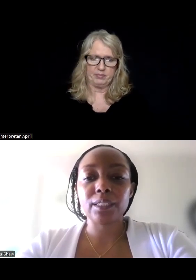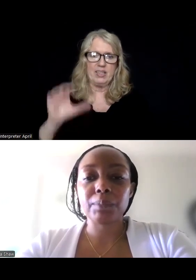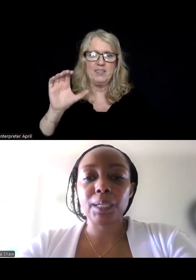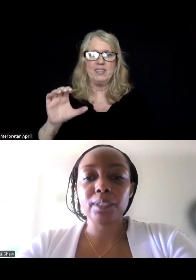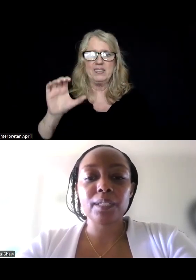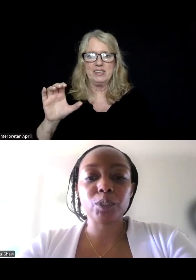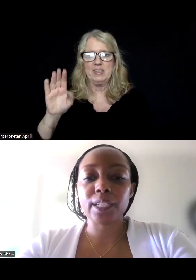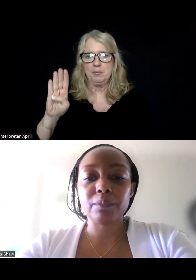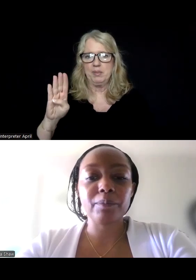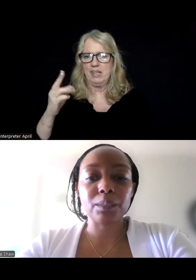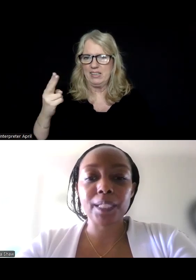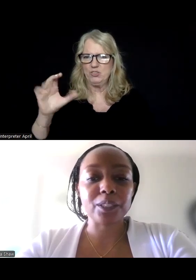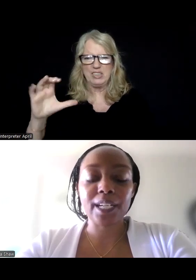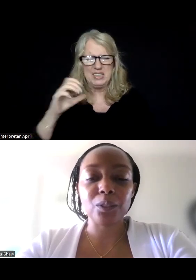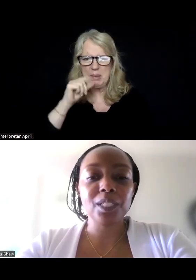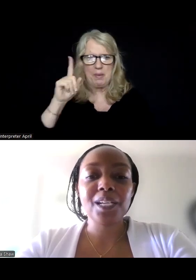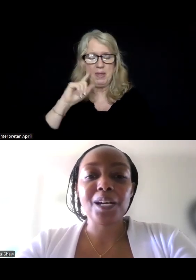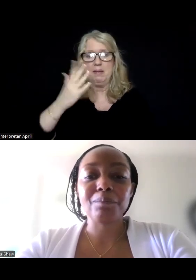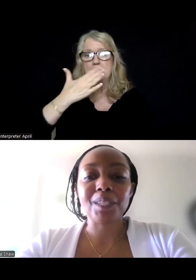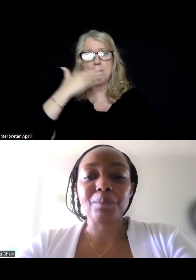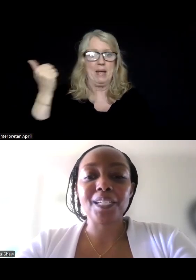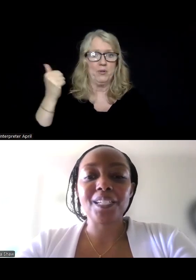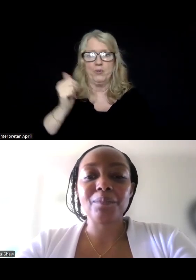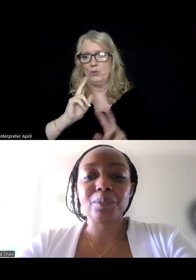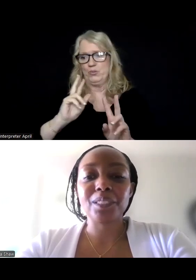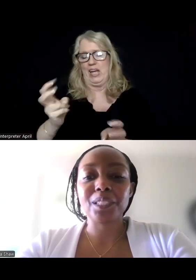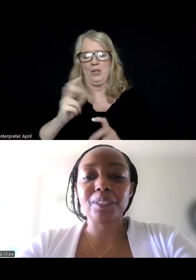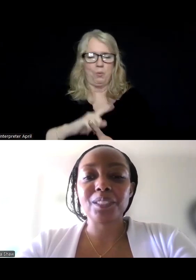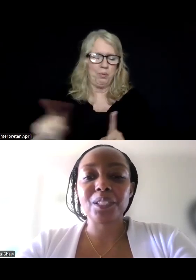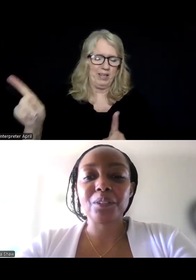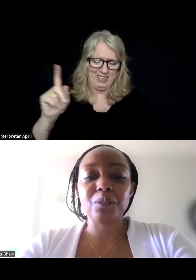CCBHC crisis paper that I'm sure has a much better title, but